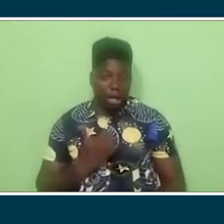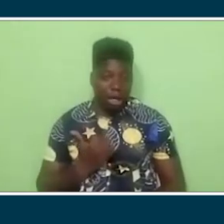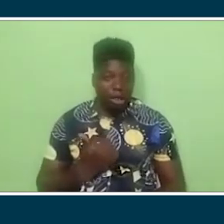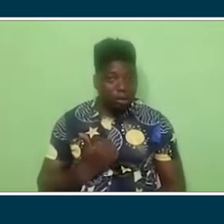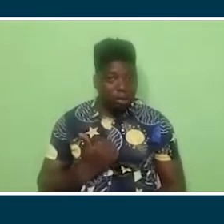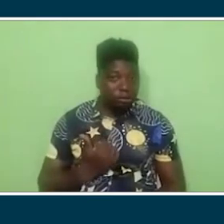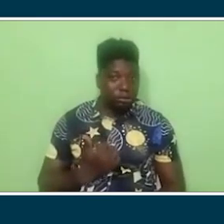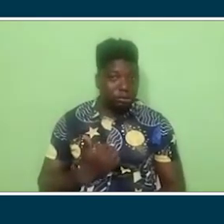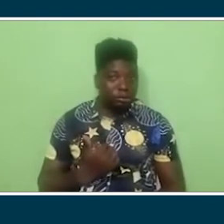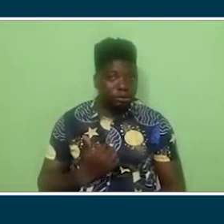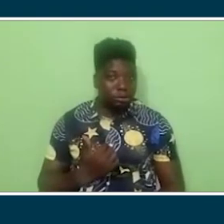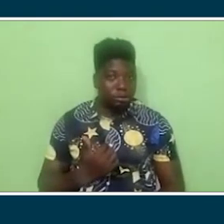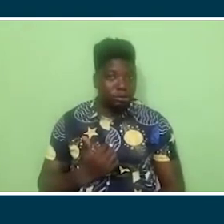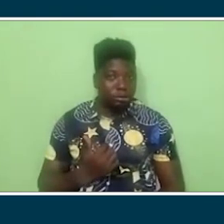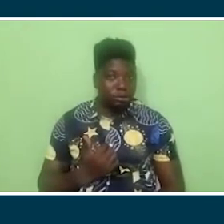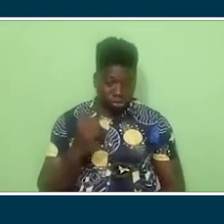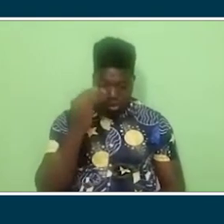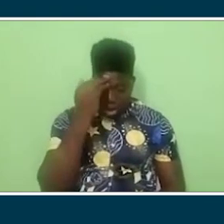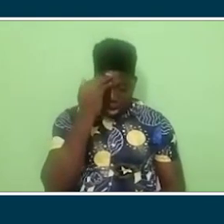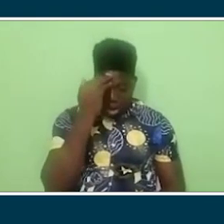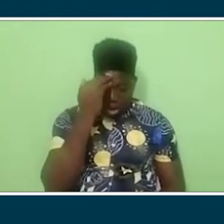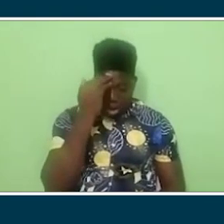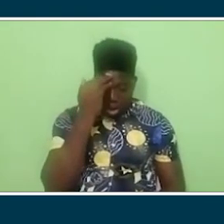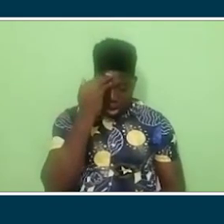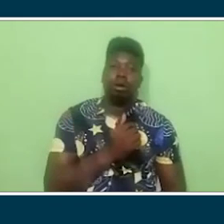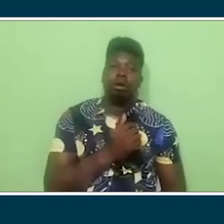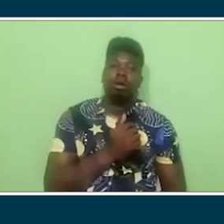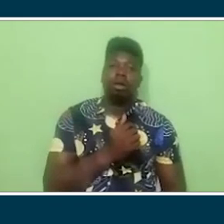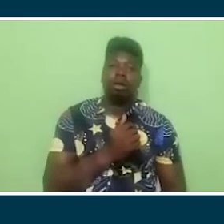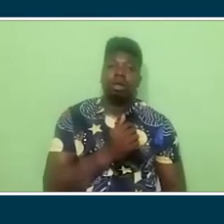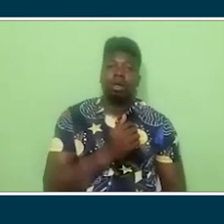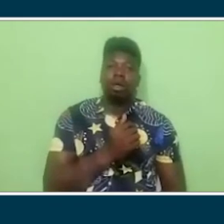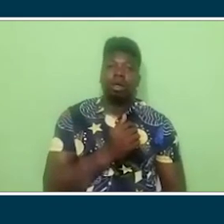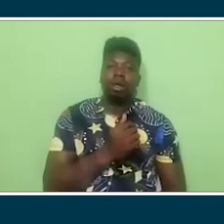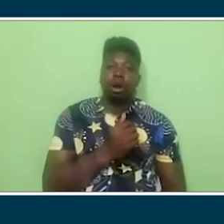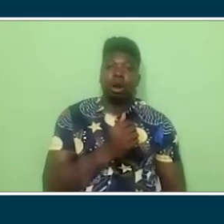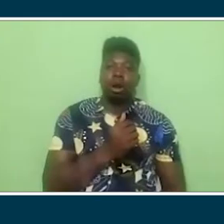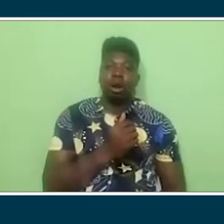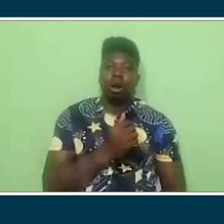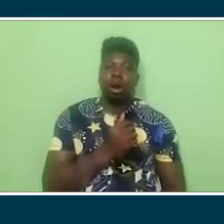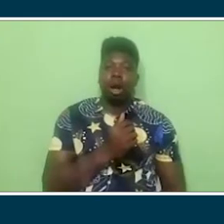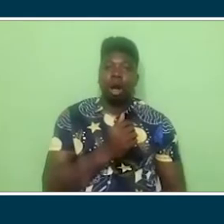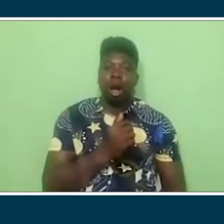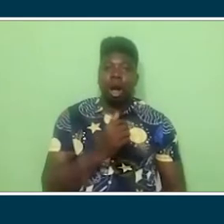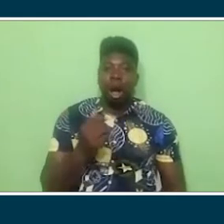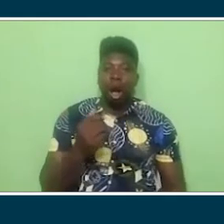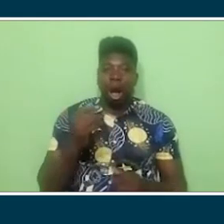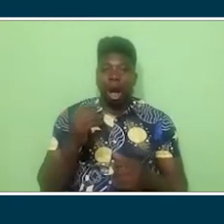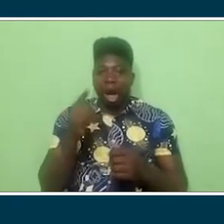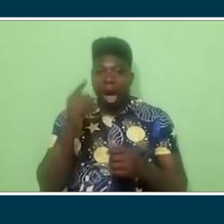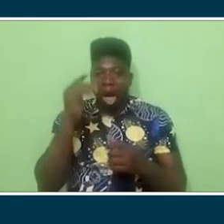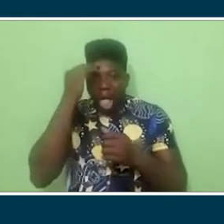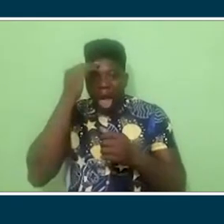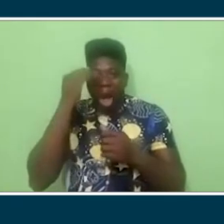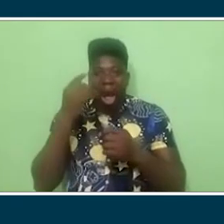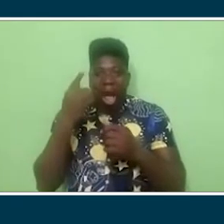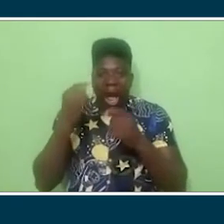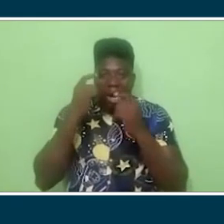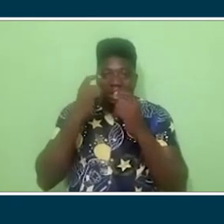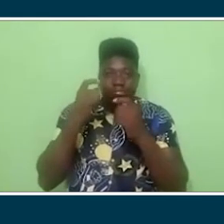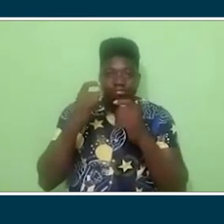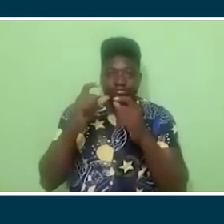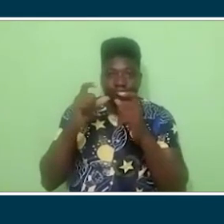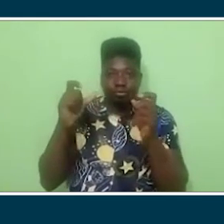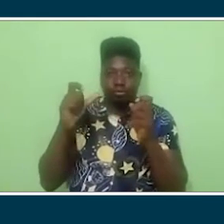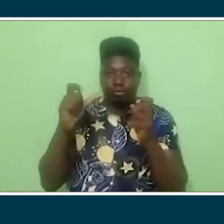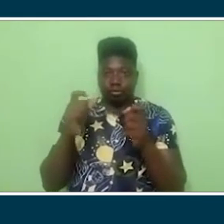it in the, lofty space of, oh, I'm a DEI practitioner and leader, so it's okay when